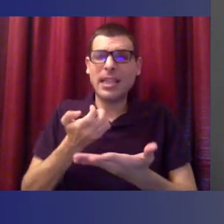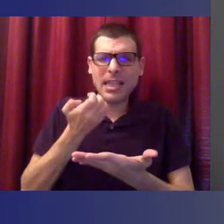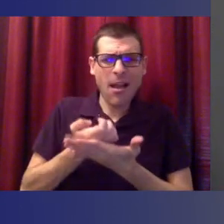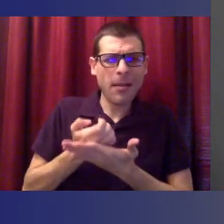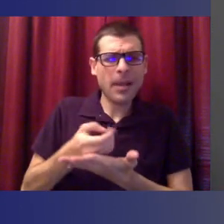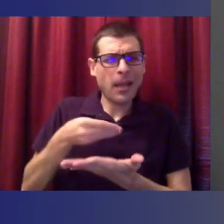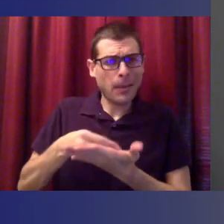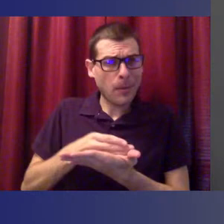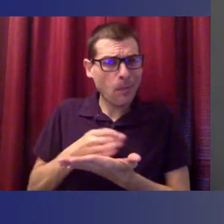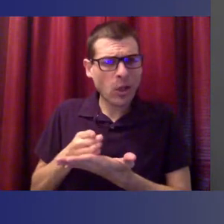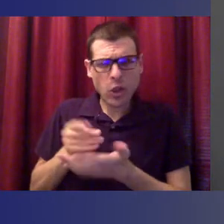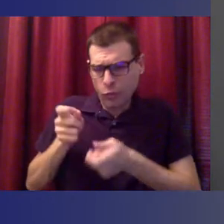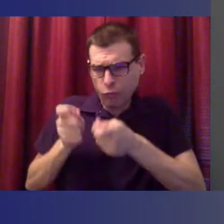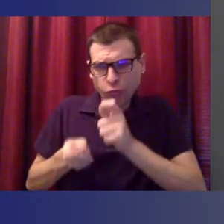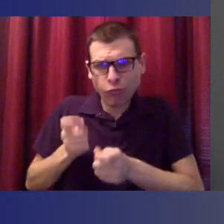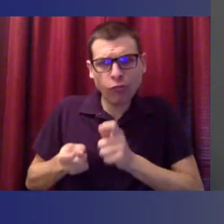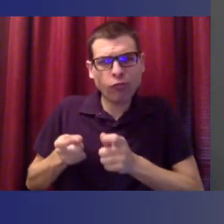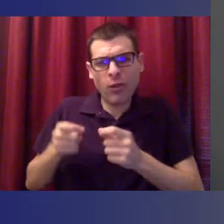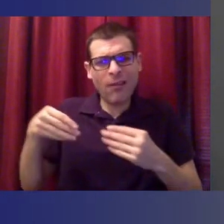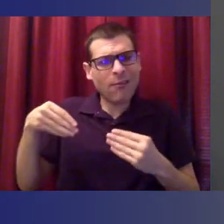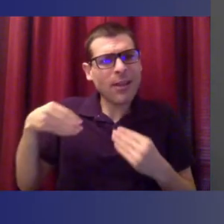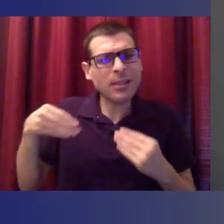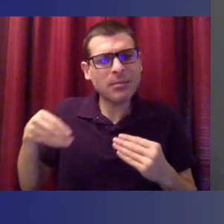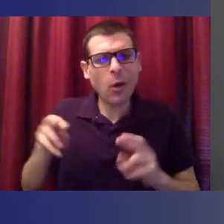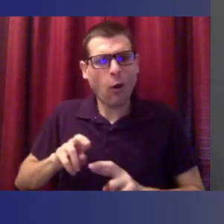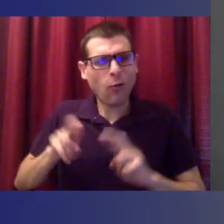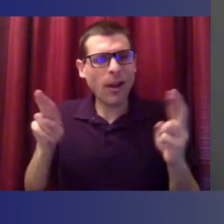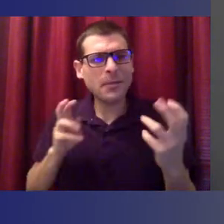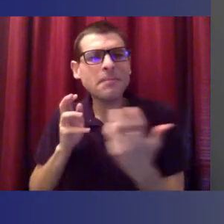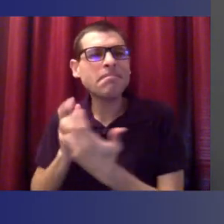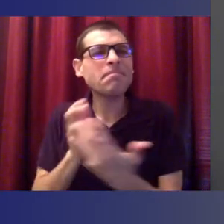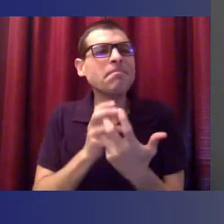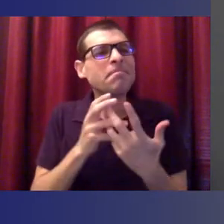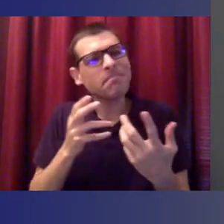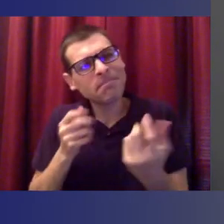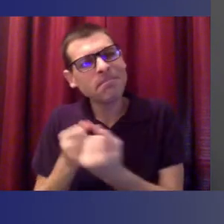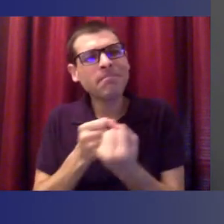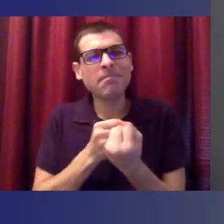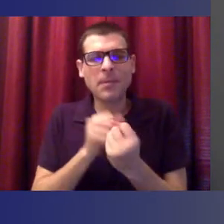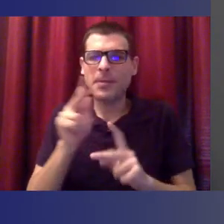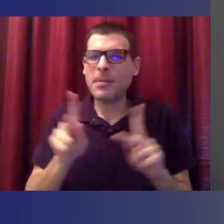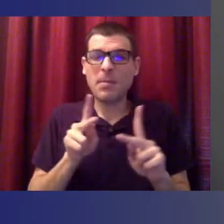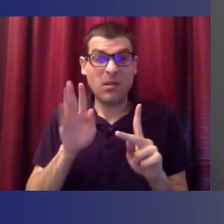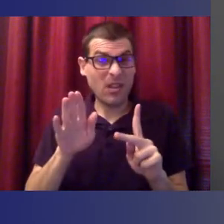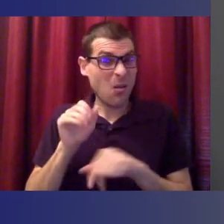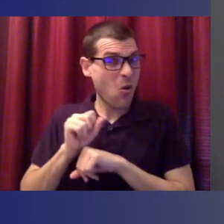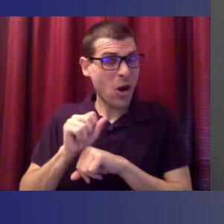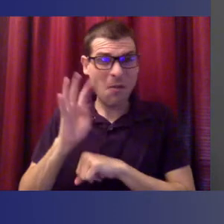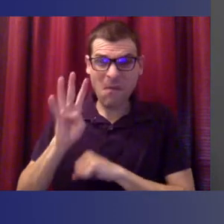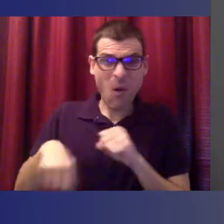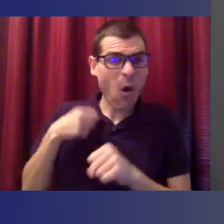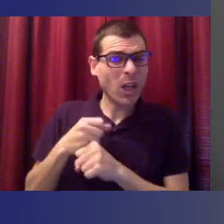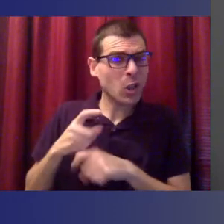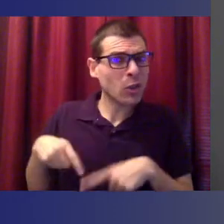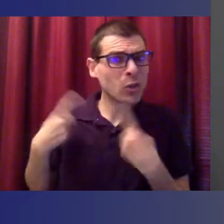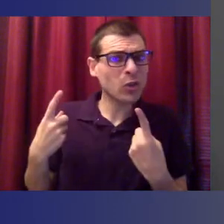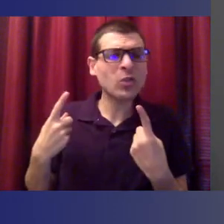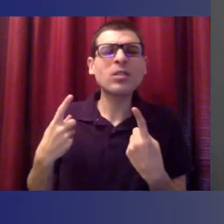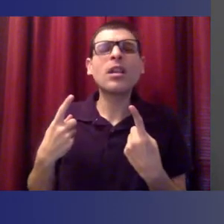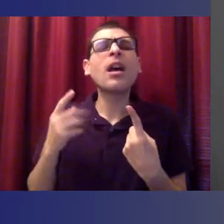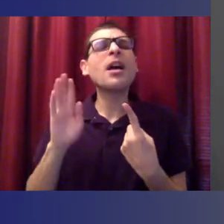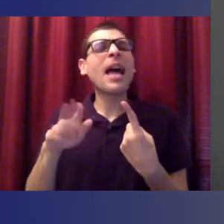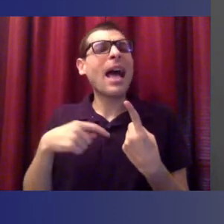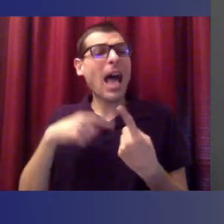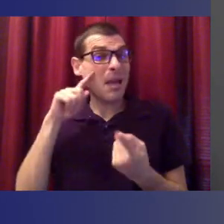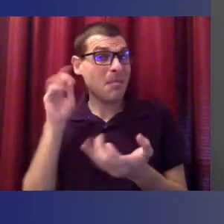on for the past 4 years. I believe that poverty is at the root of many of our social